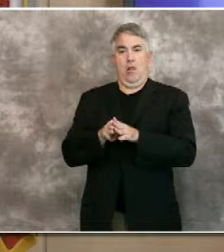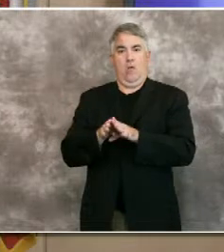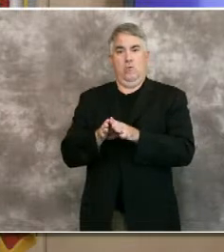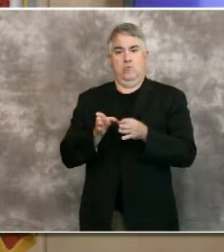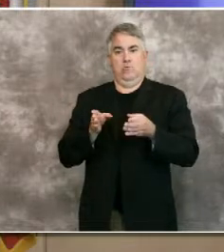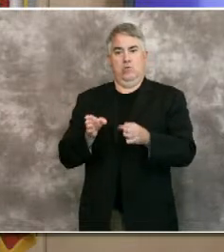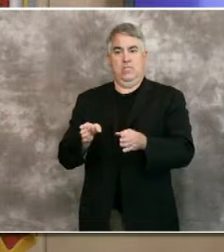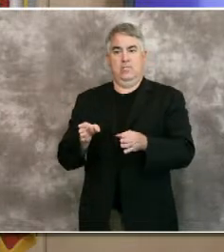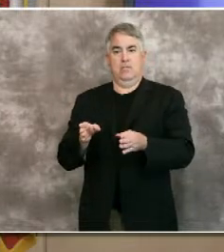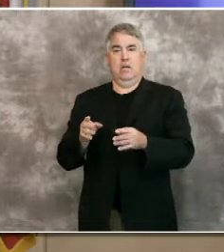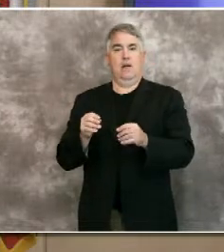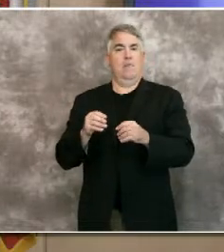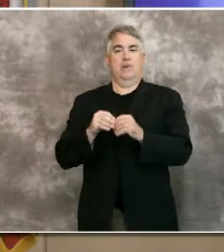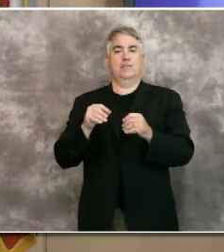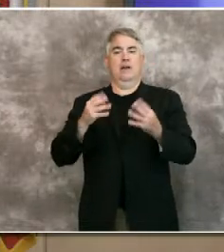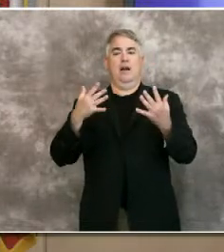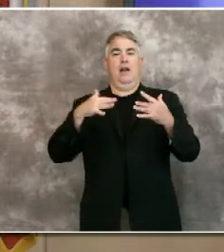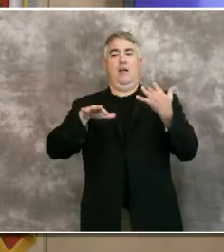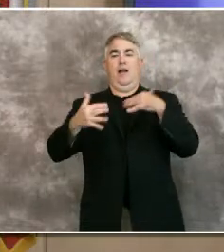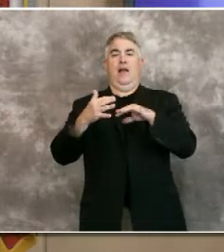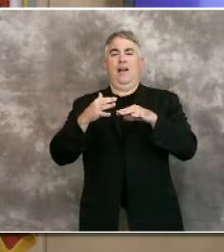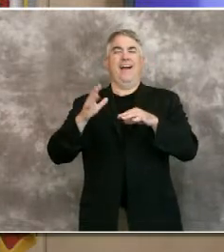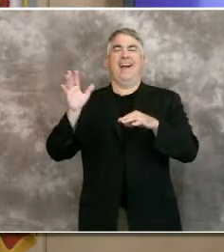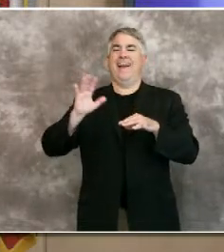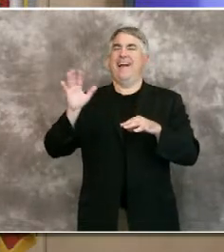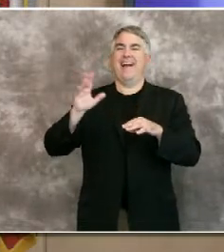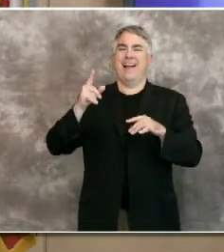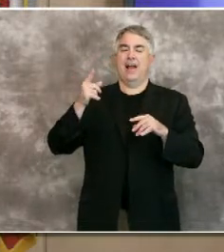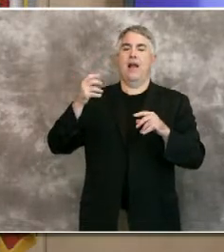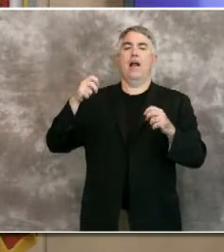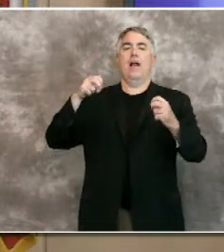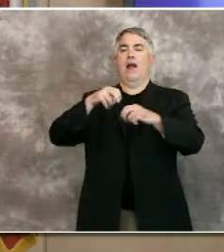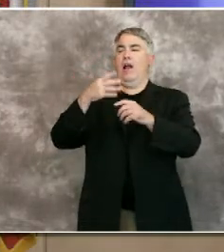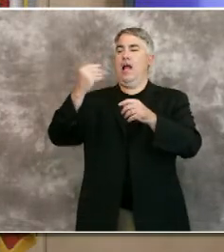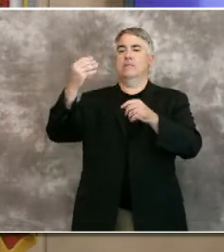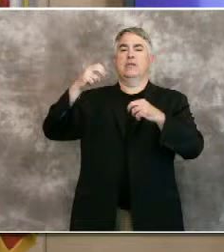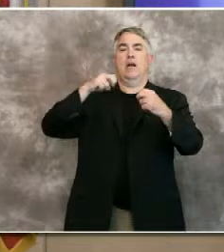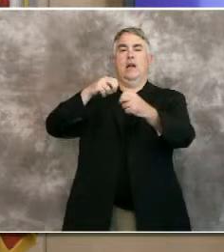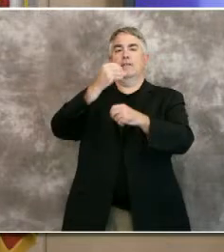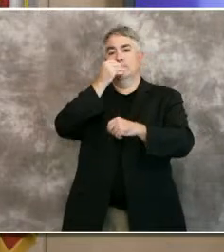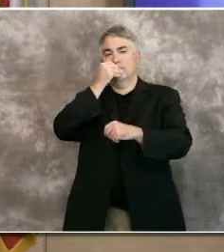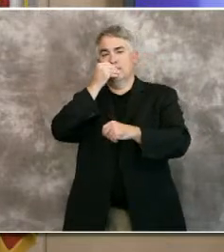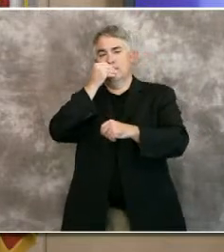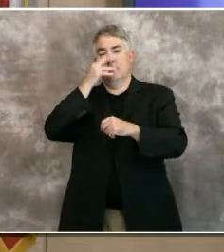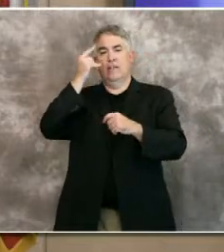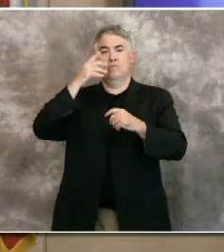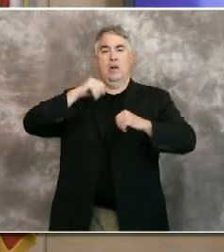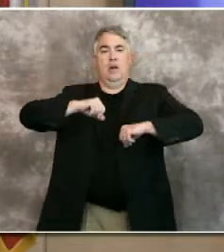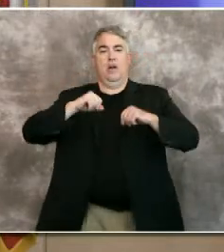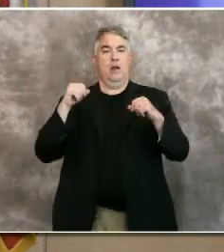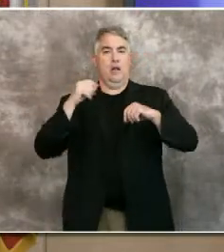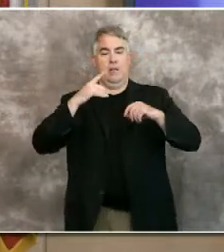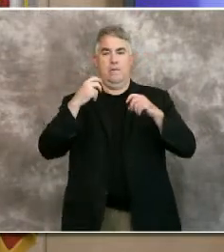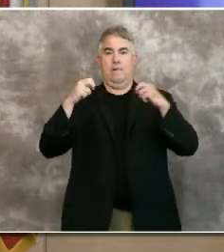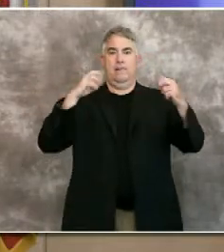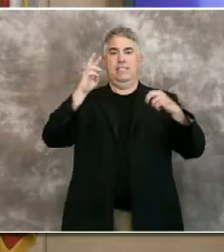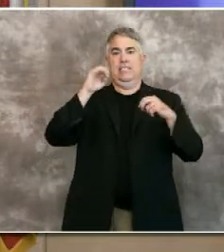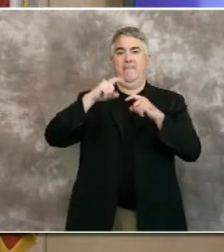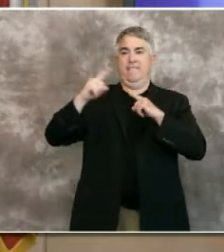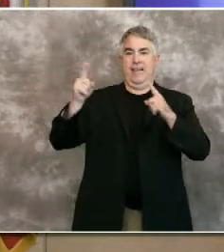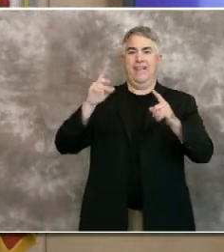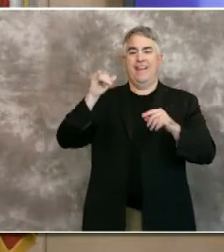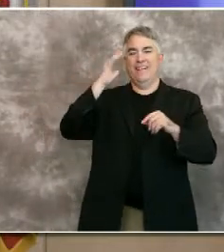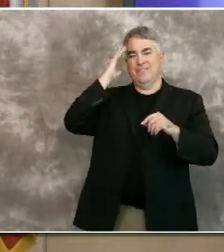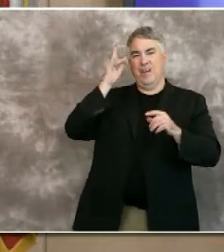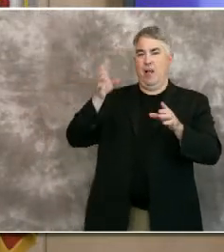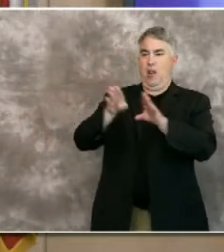there is significantly less concern about individuals outdoors than they are indoors. And so if you can close streets and allow more outdoor dining and allow